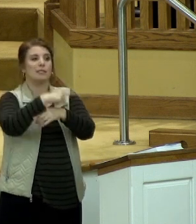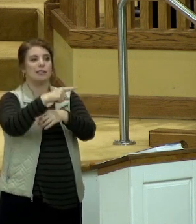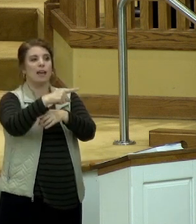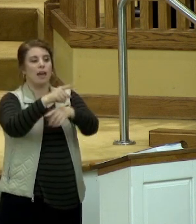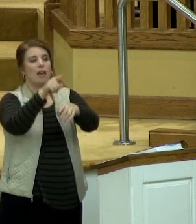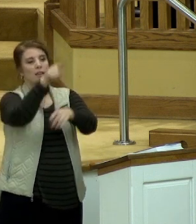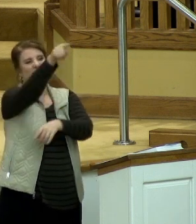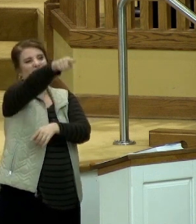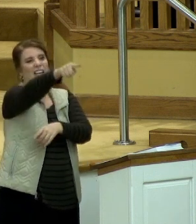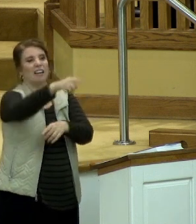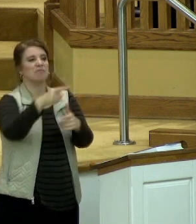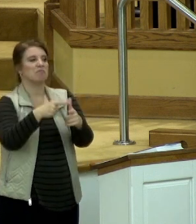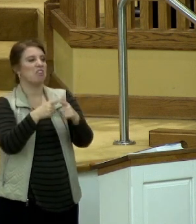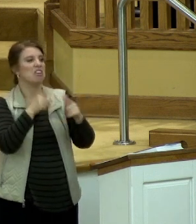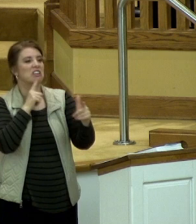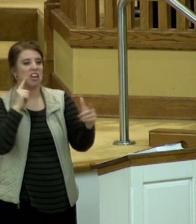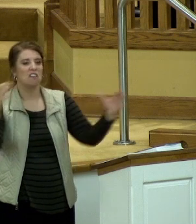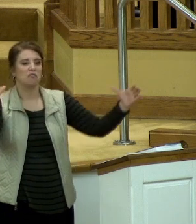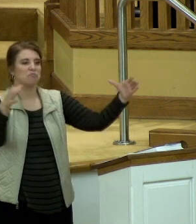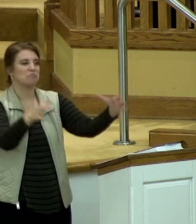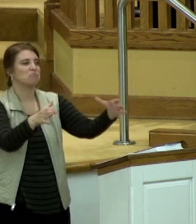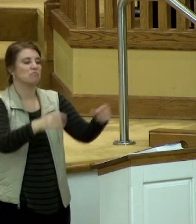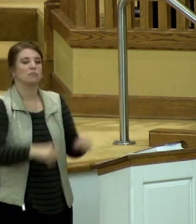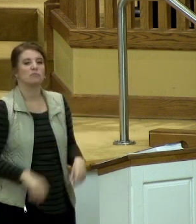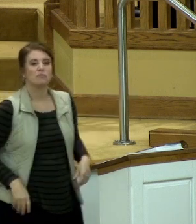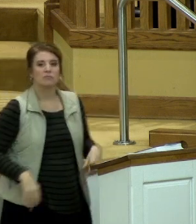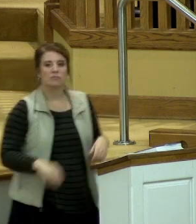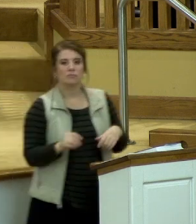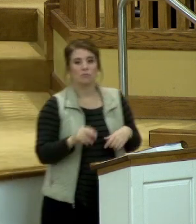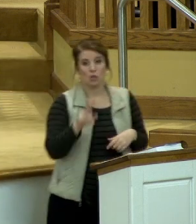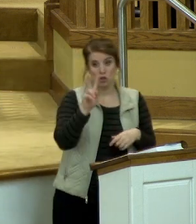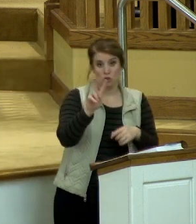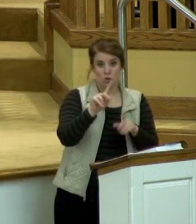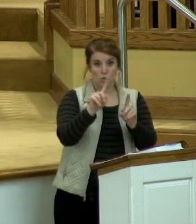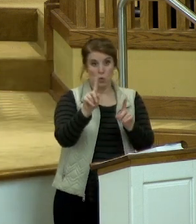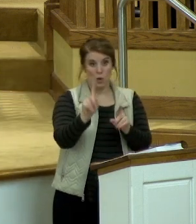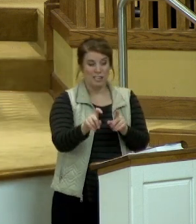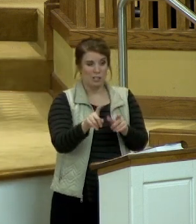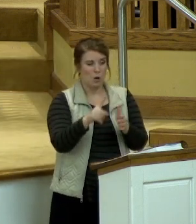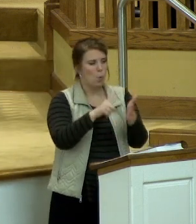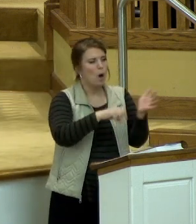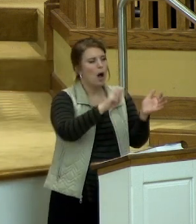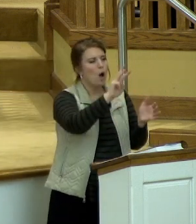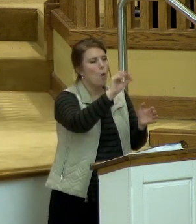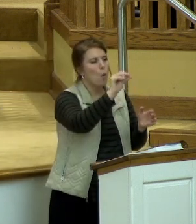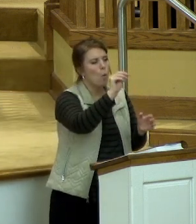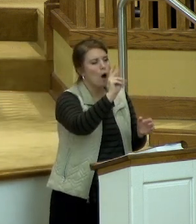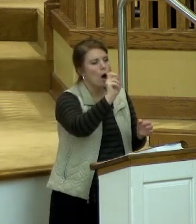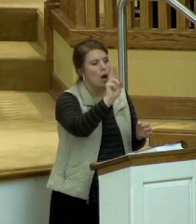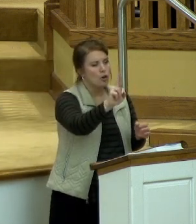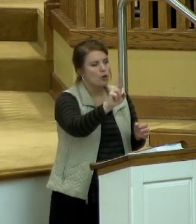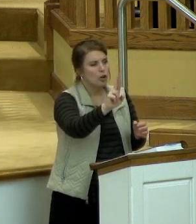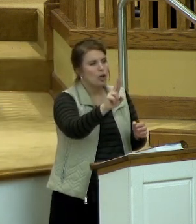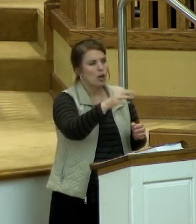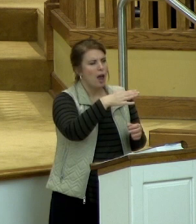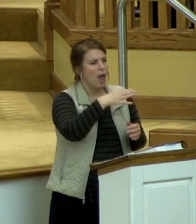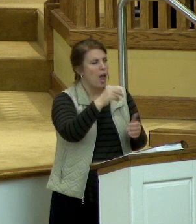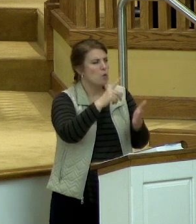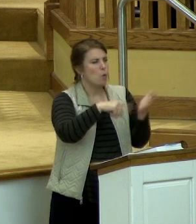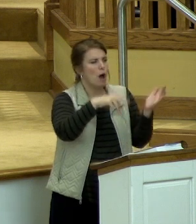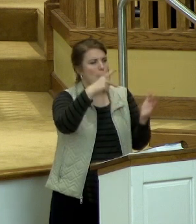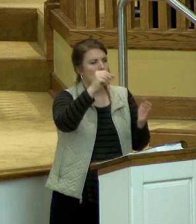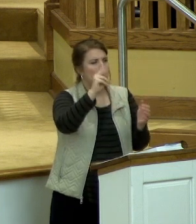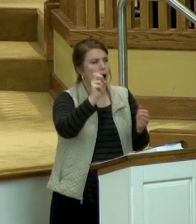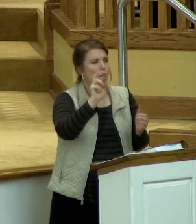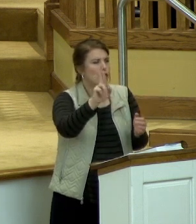sections, pick a spokesperson, and have a little study. Remember, the two questions are, what did they wonder about, and what did Mary ponder? What was the